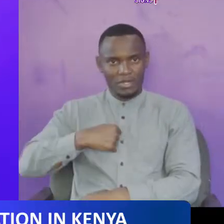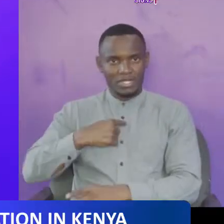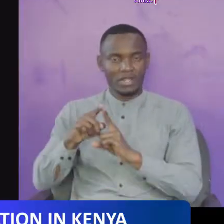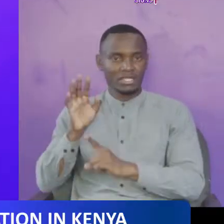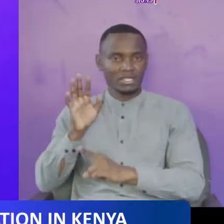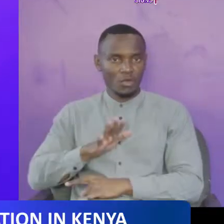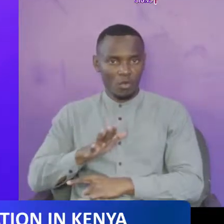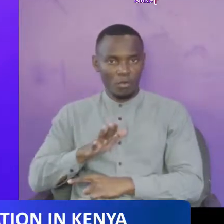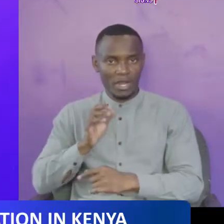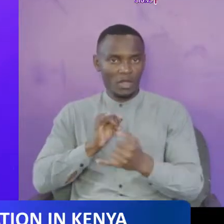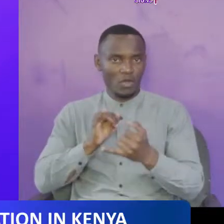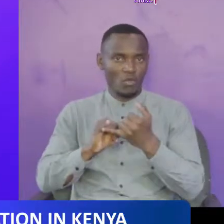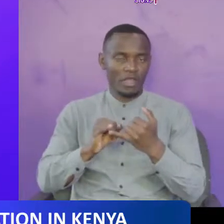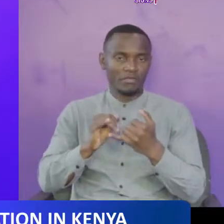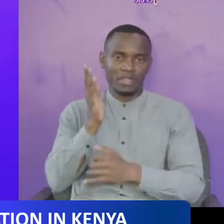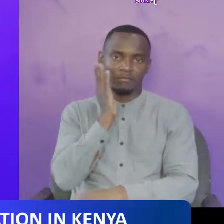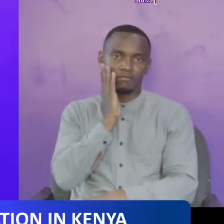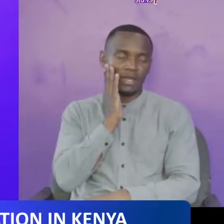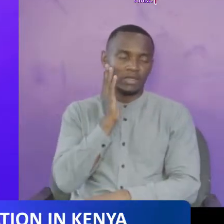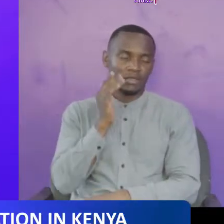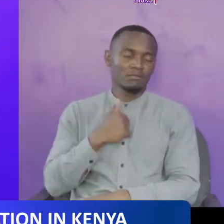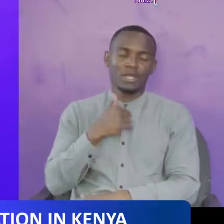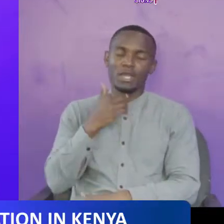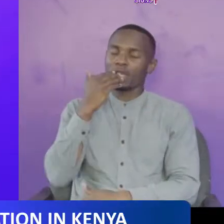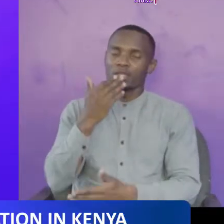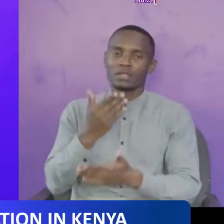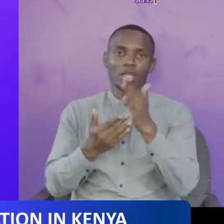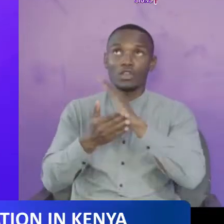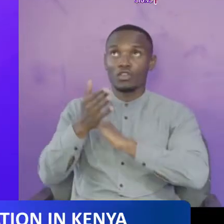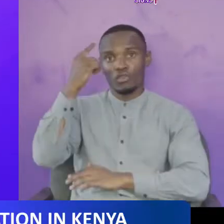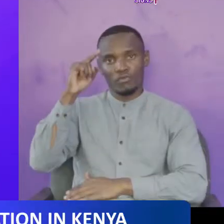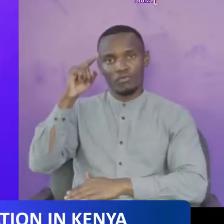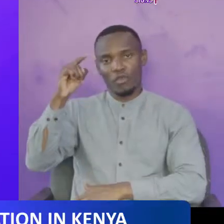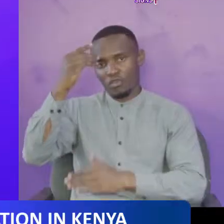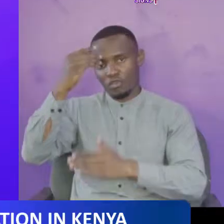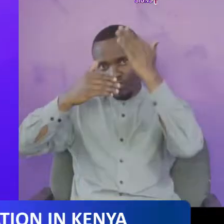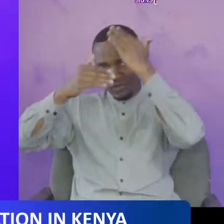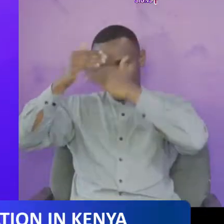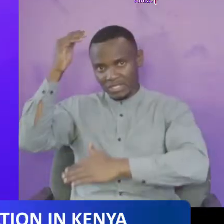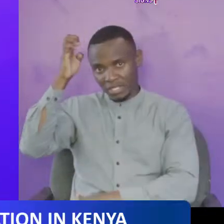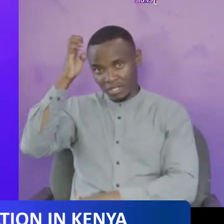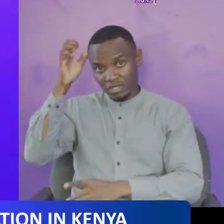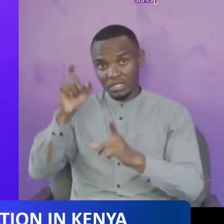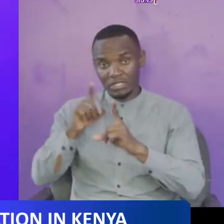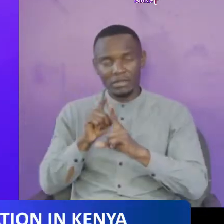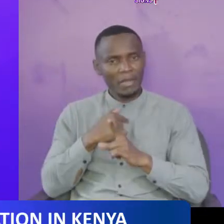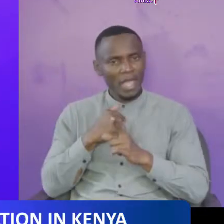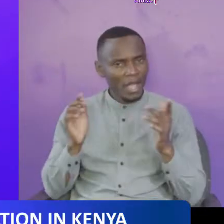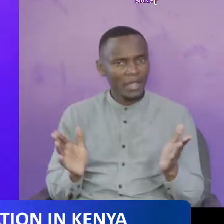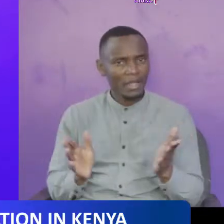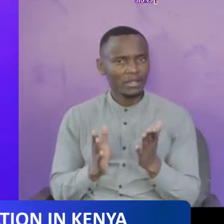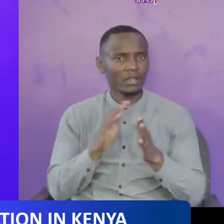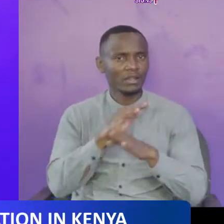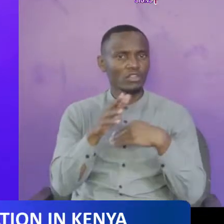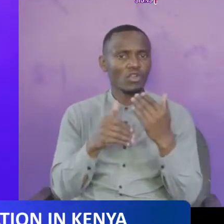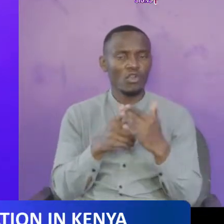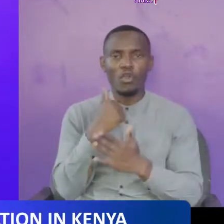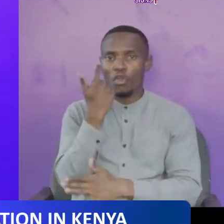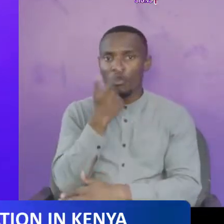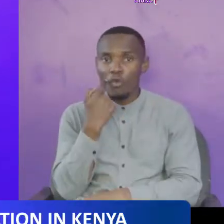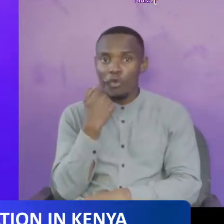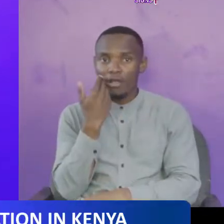mother. I'm so glad for tertiary education, and I encourage those who have just finished high school, consider